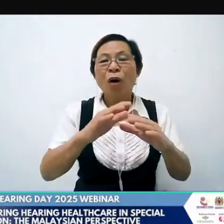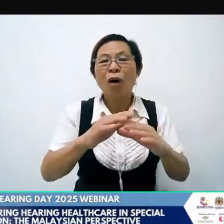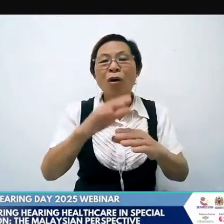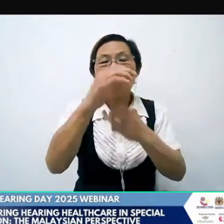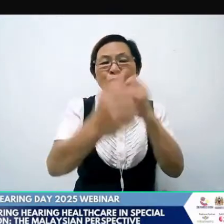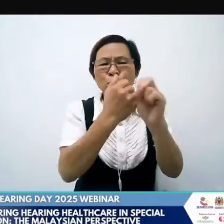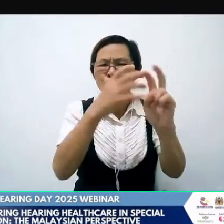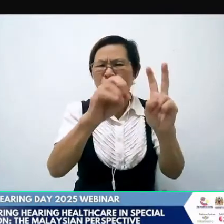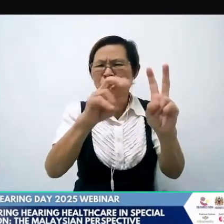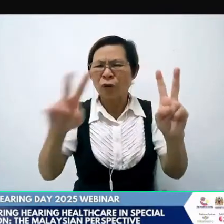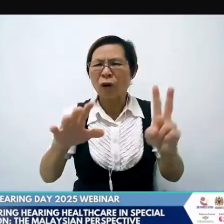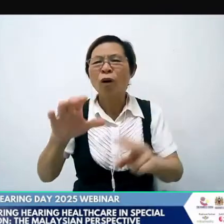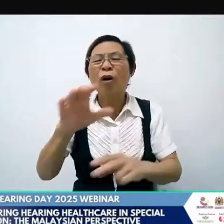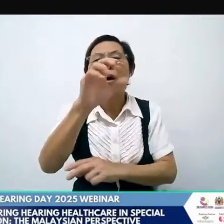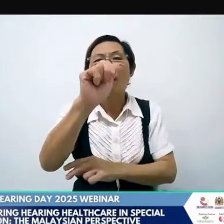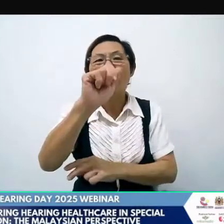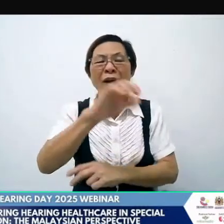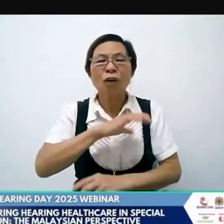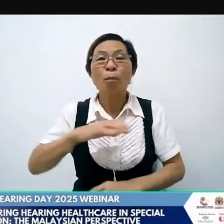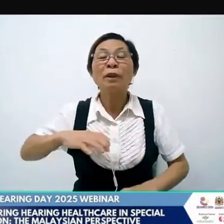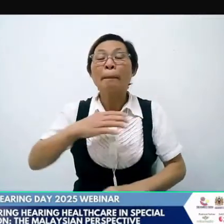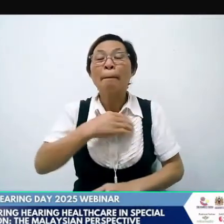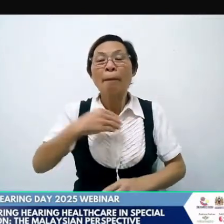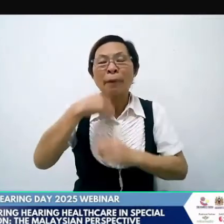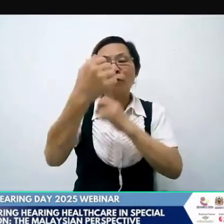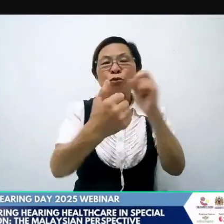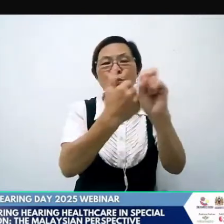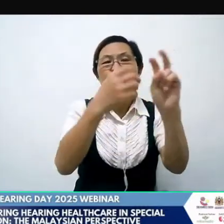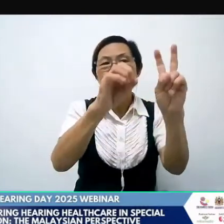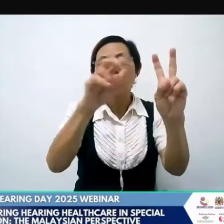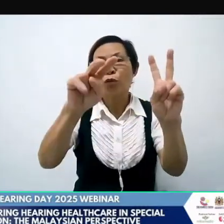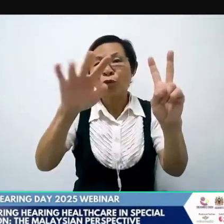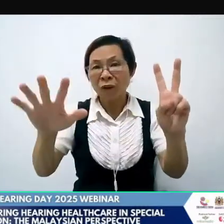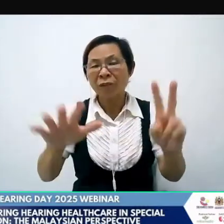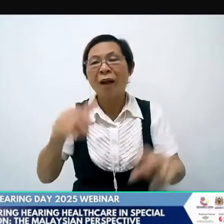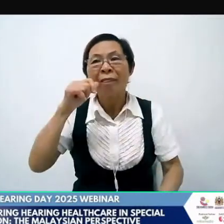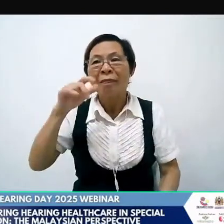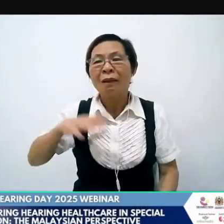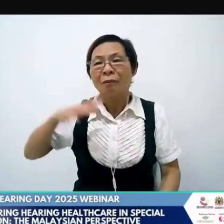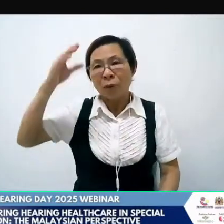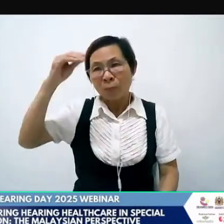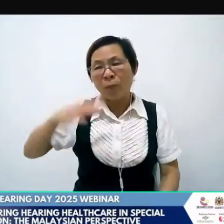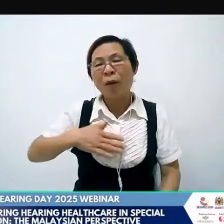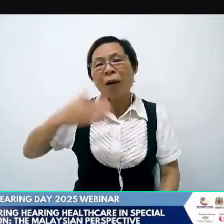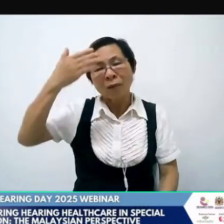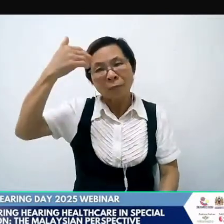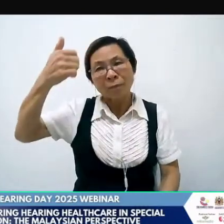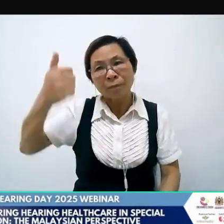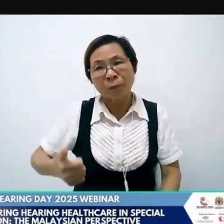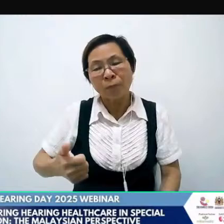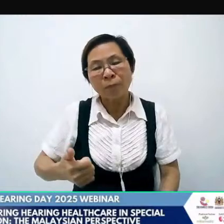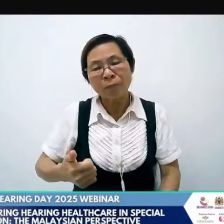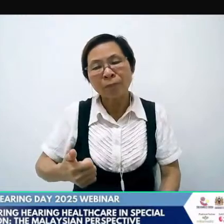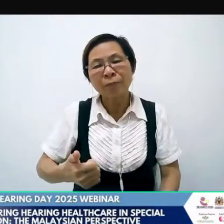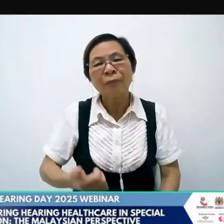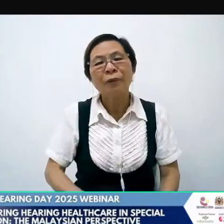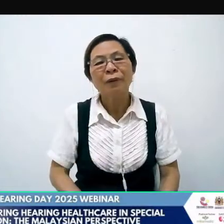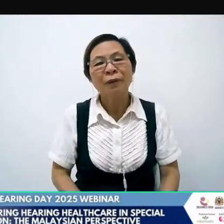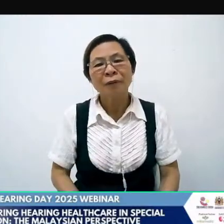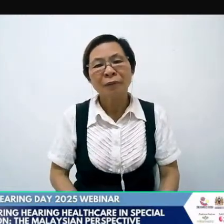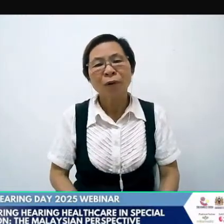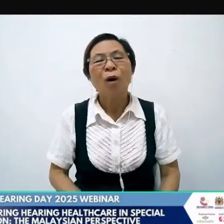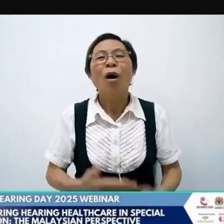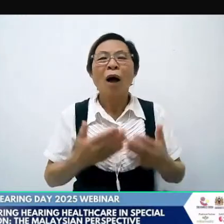Hearing Day 2025, ladies and gentlemen, Assalamualaikum warahmatullahi wabarakatuh and warm